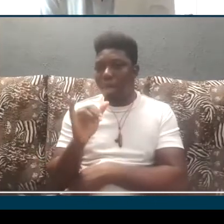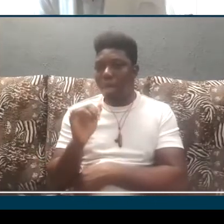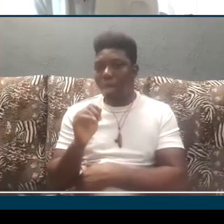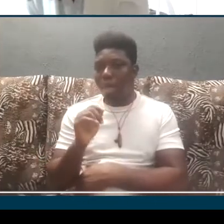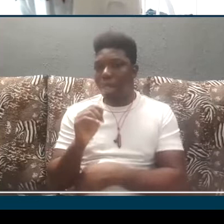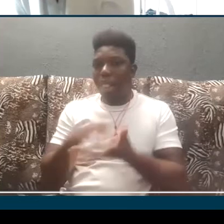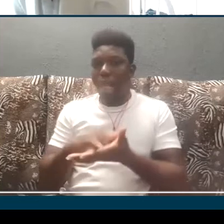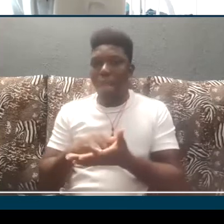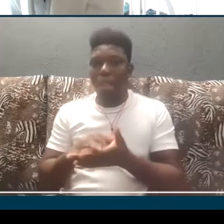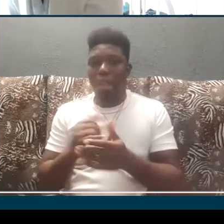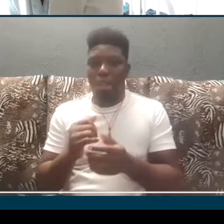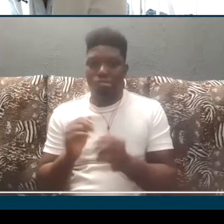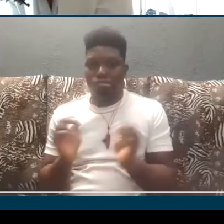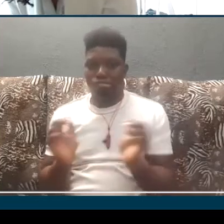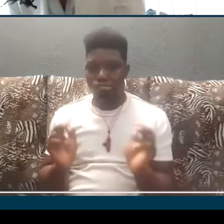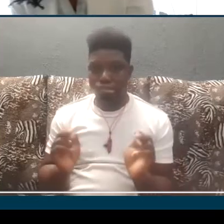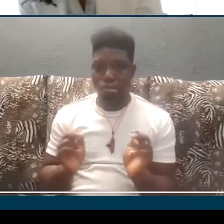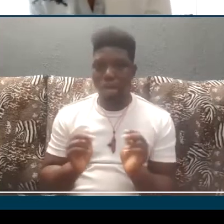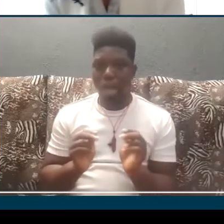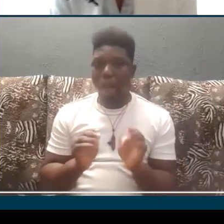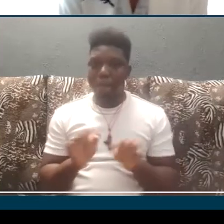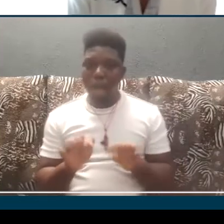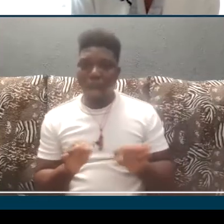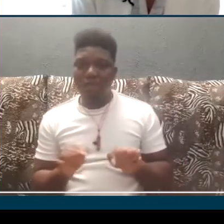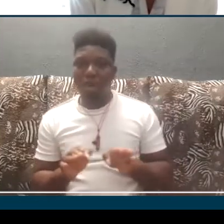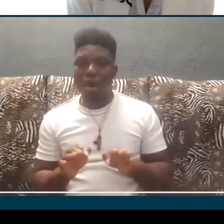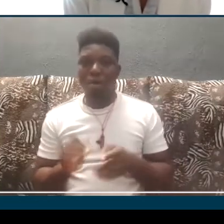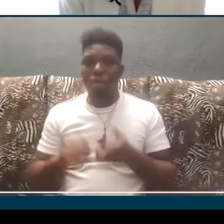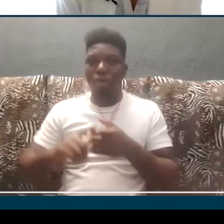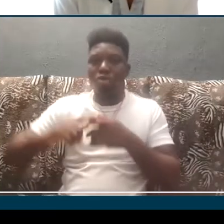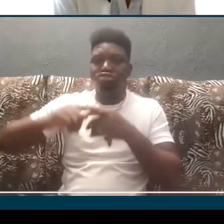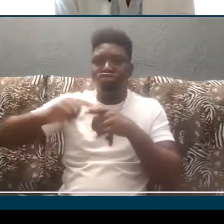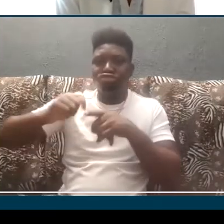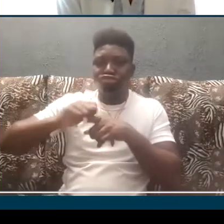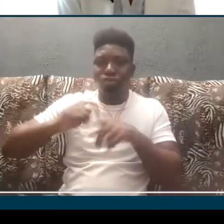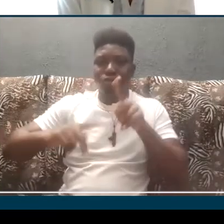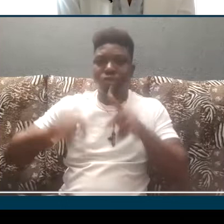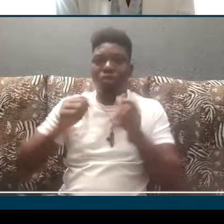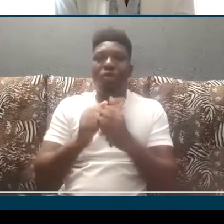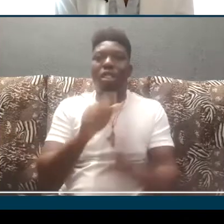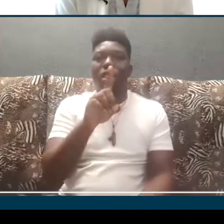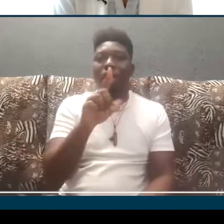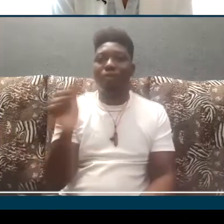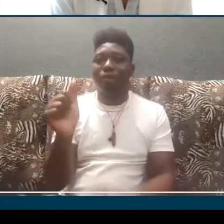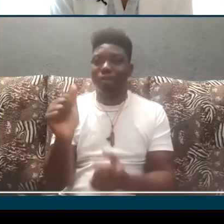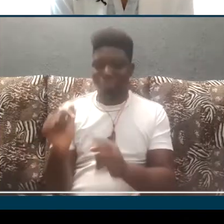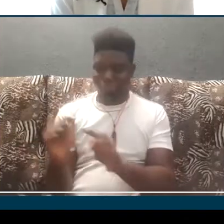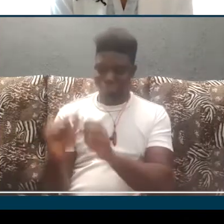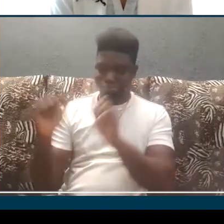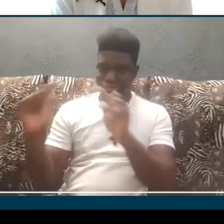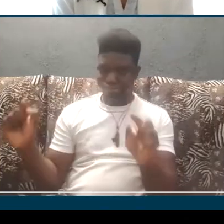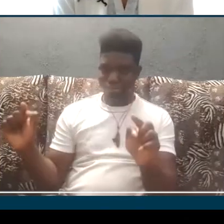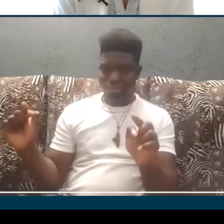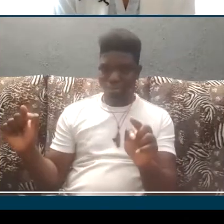normalized behavior of treating people with disabilities differently, or as Neely